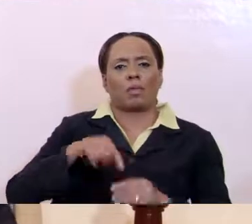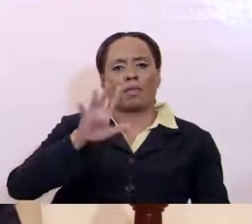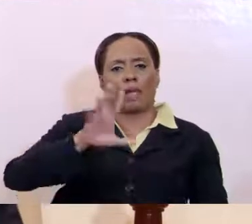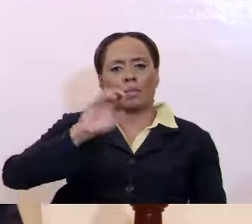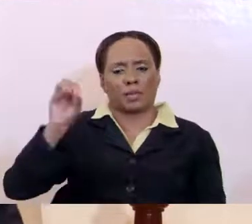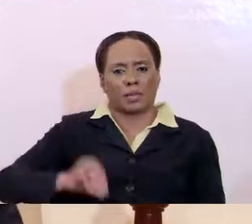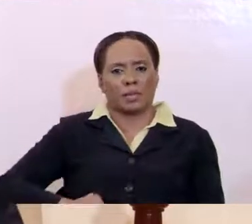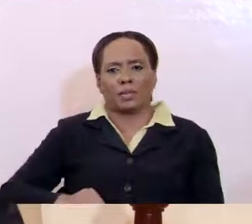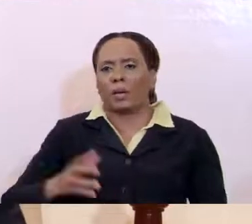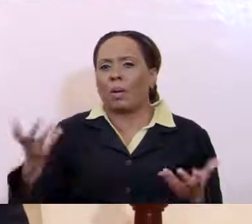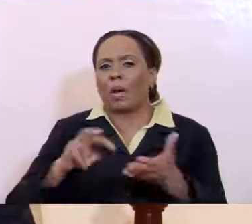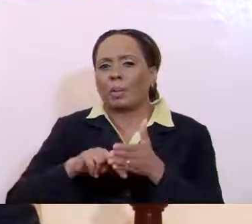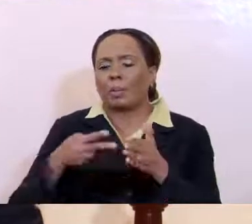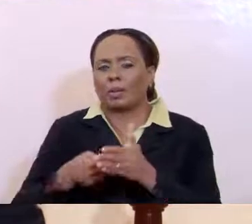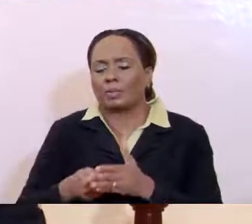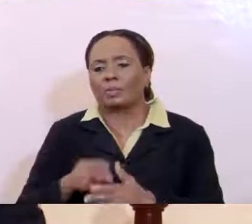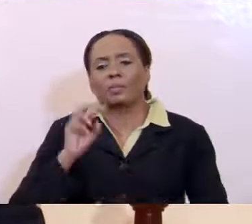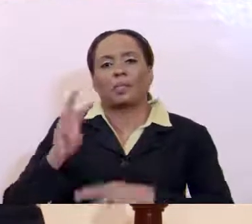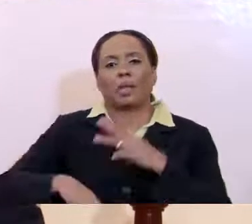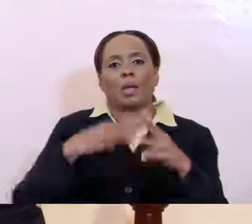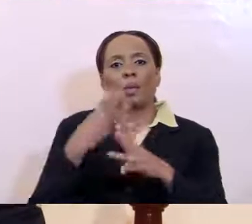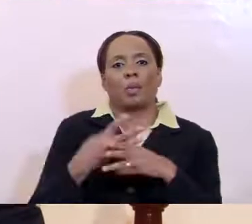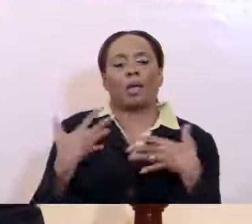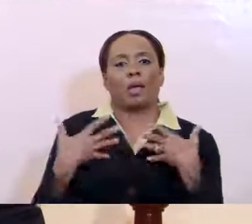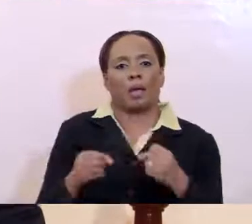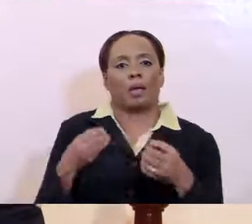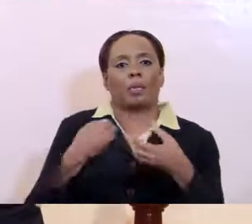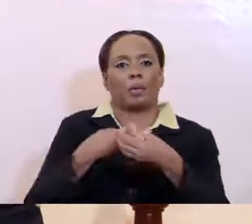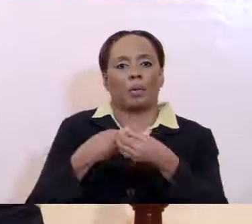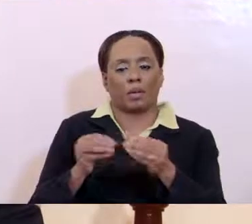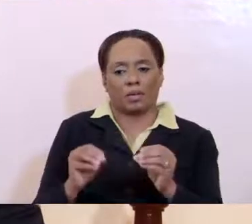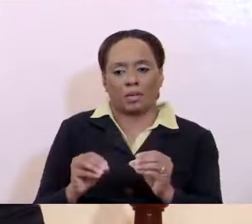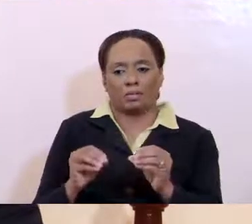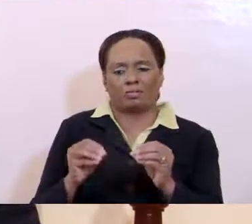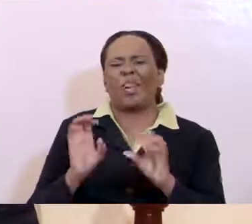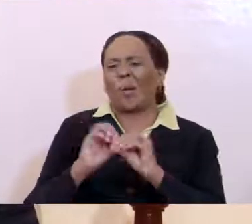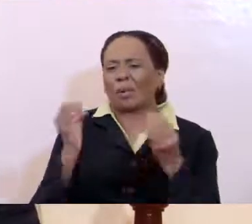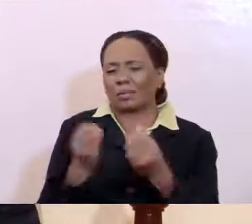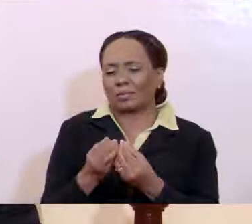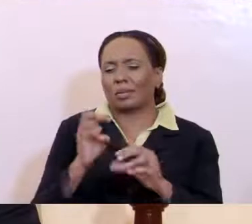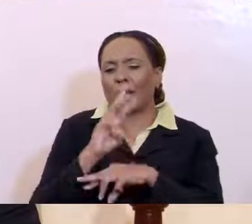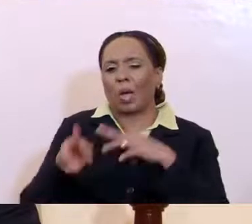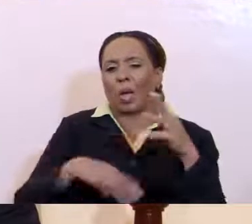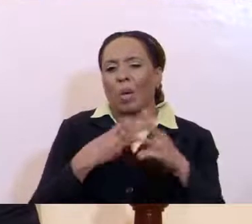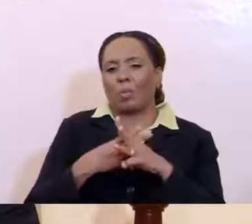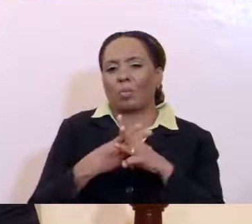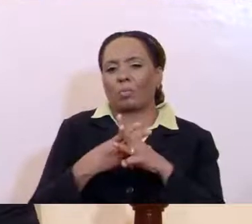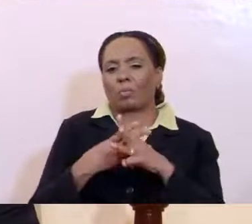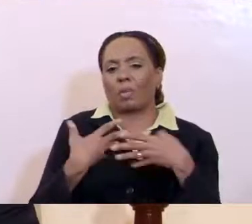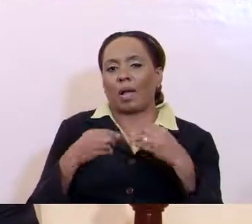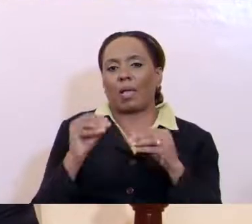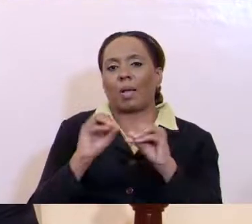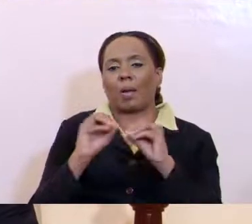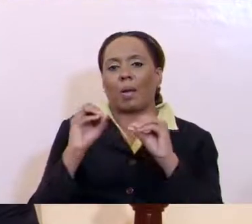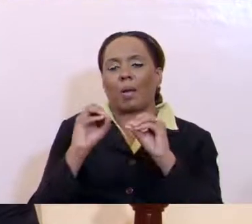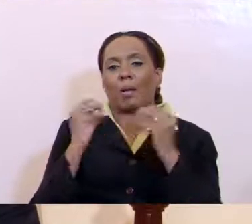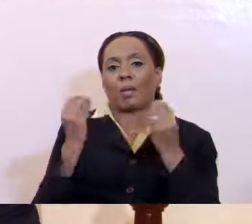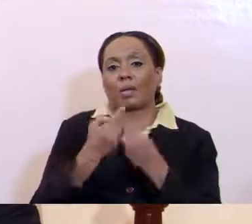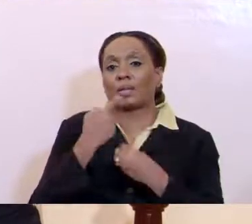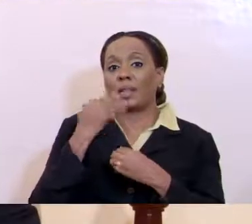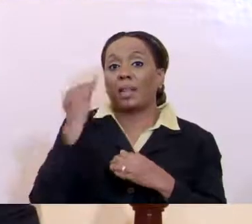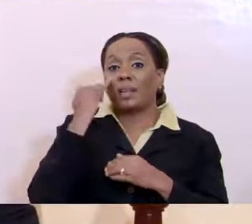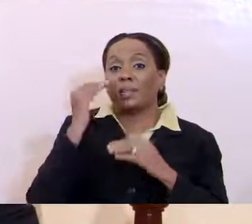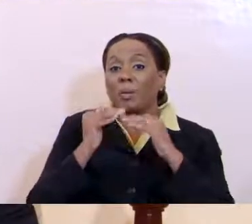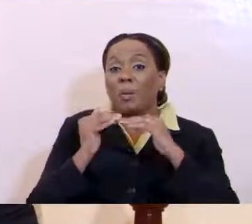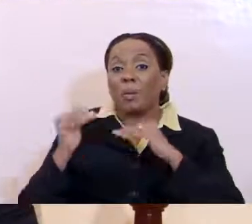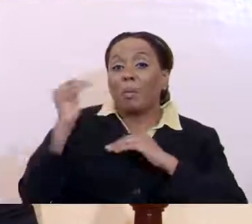Health Organization does have a benchmark of 5%. They say if it's over 10%, you're in trouble. So this